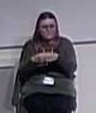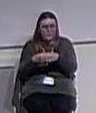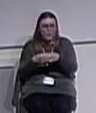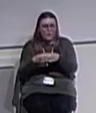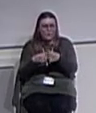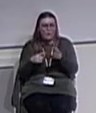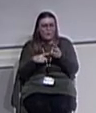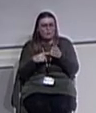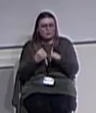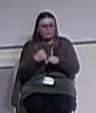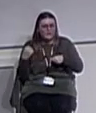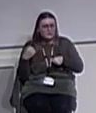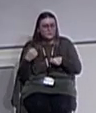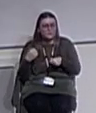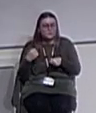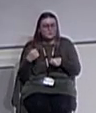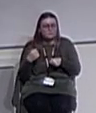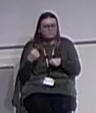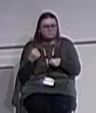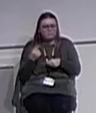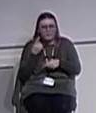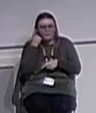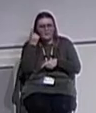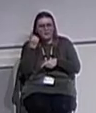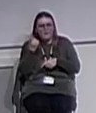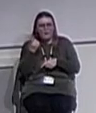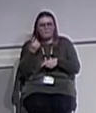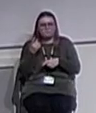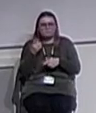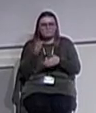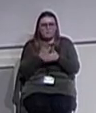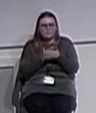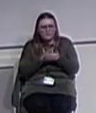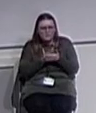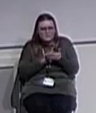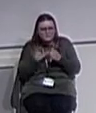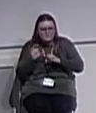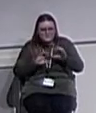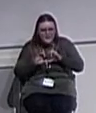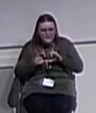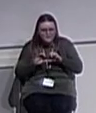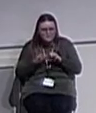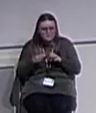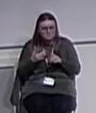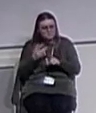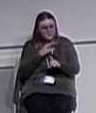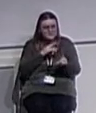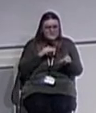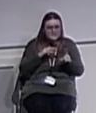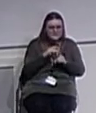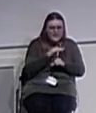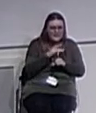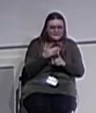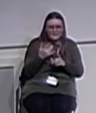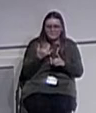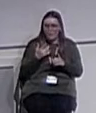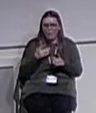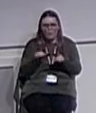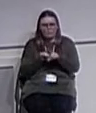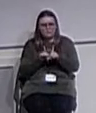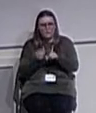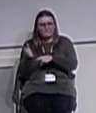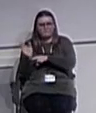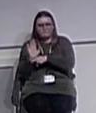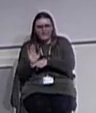about this overall context of science, and not just in society, but also in film and in media, and how